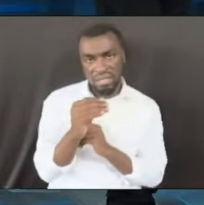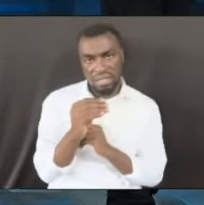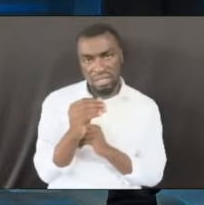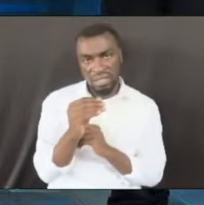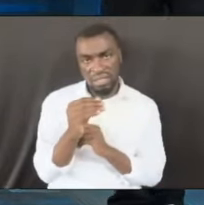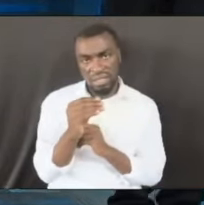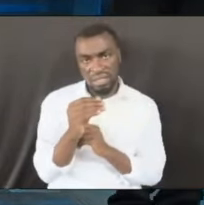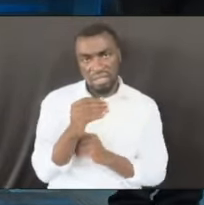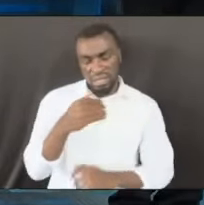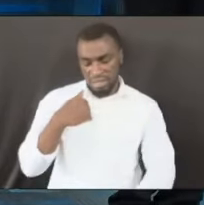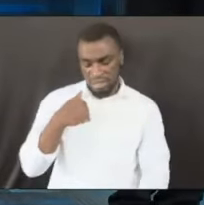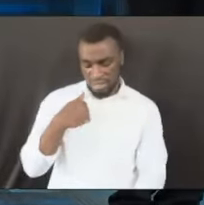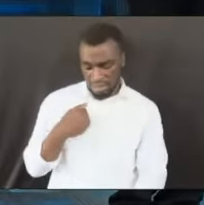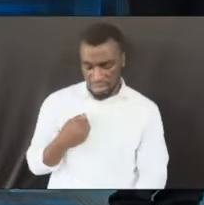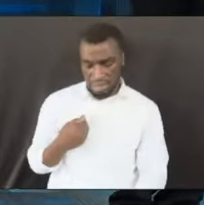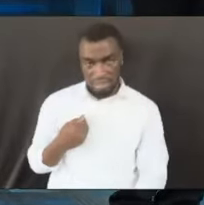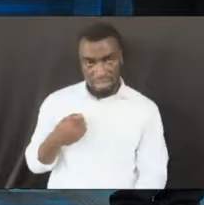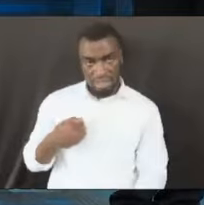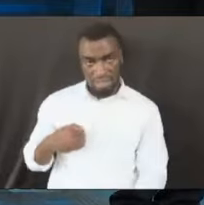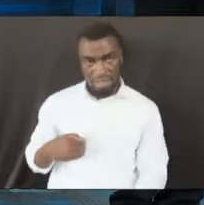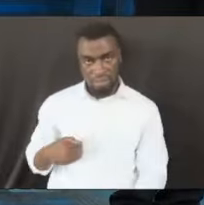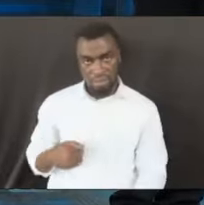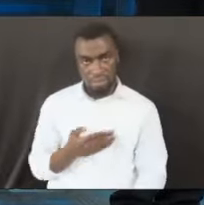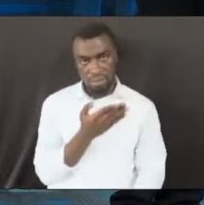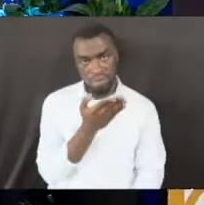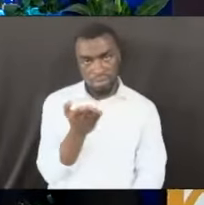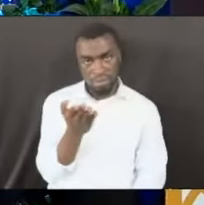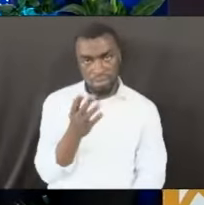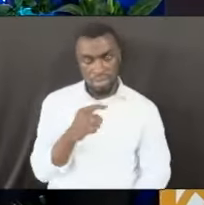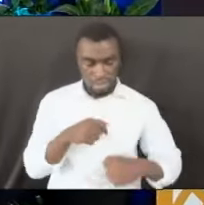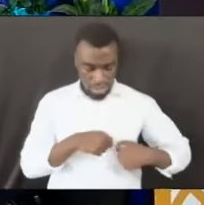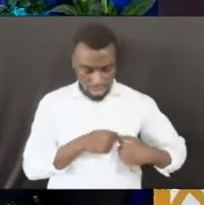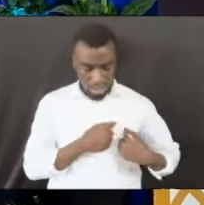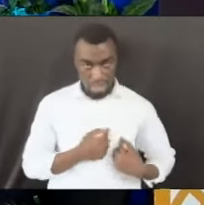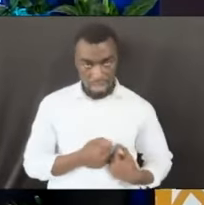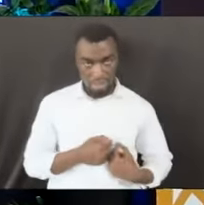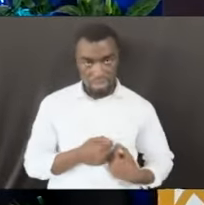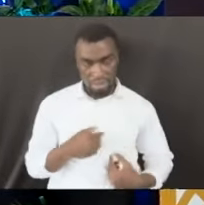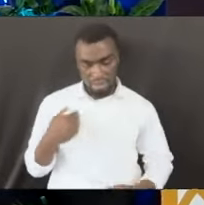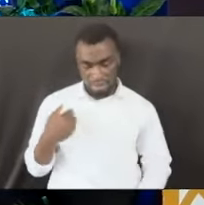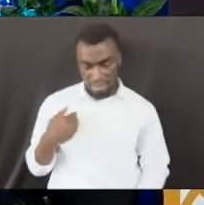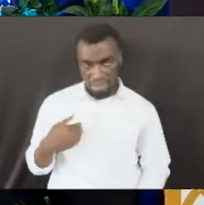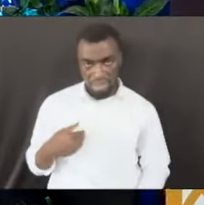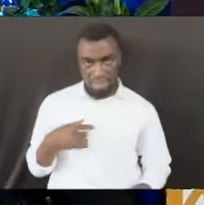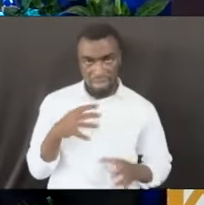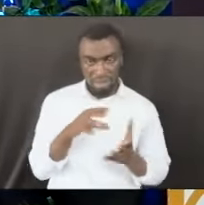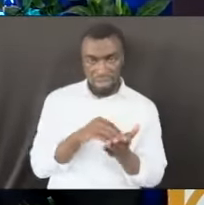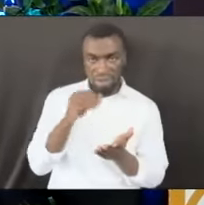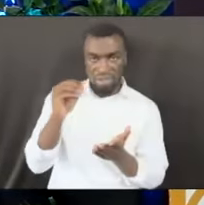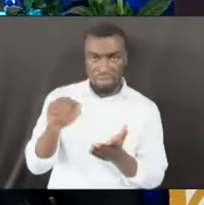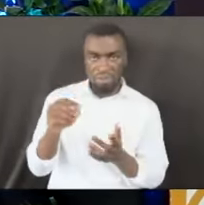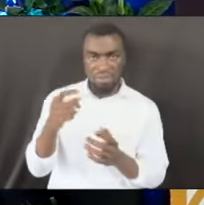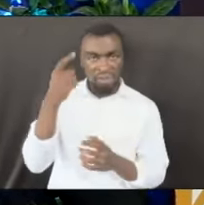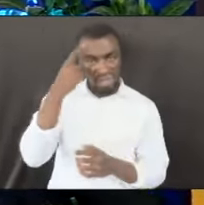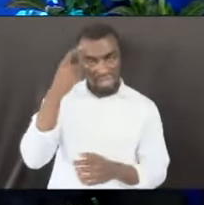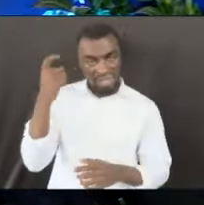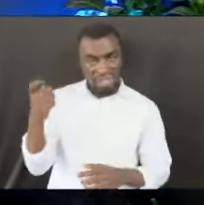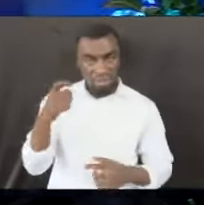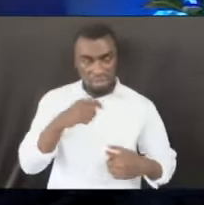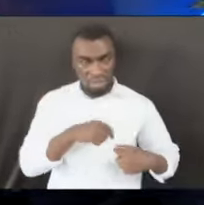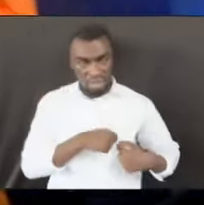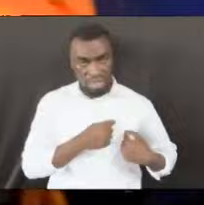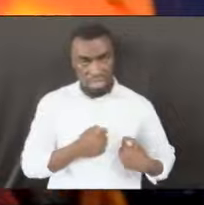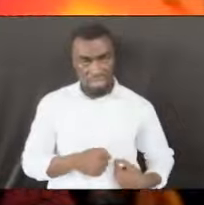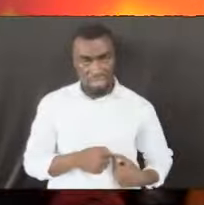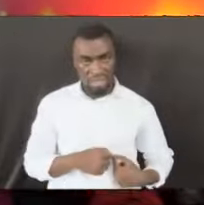complicated surgery on you. A heart surgery. Remove the stubborn heart and fill you with the Holy Spirit and